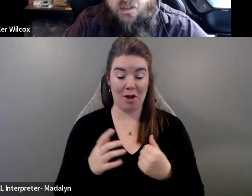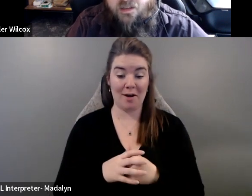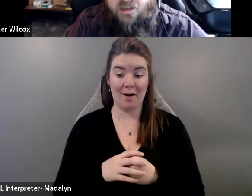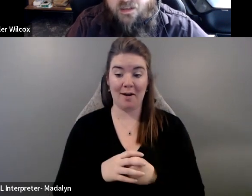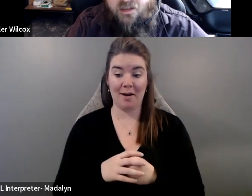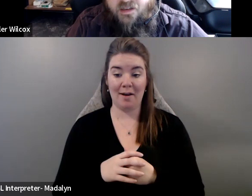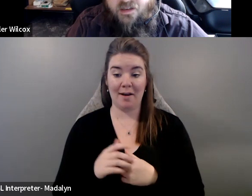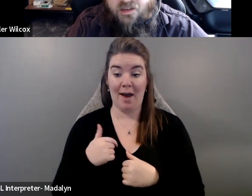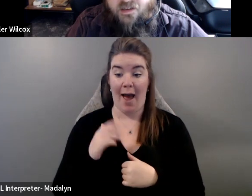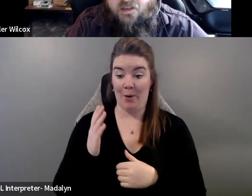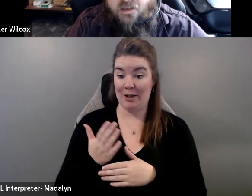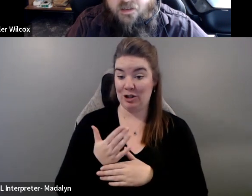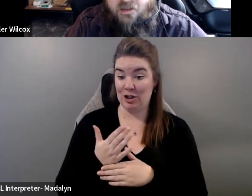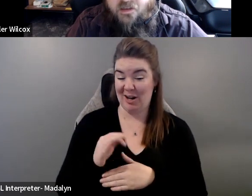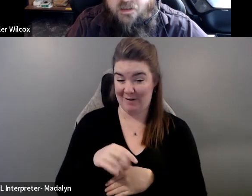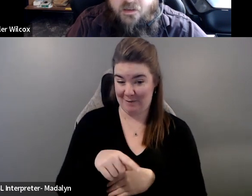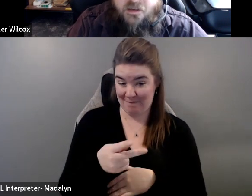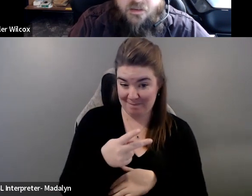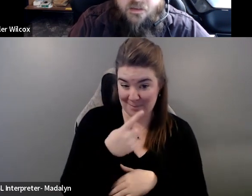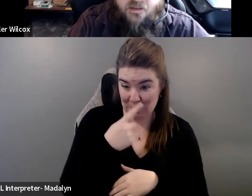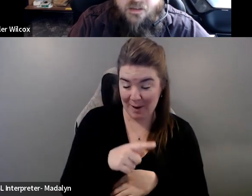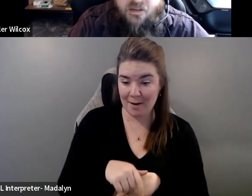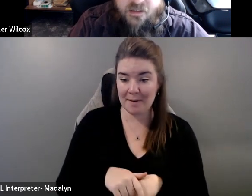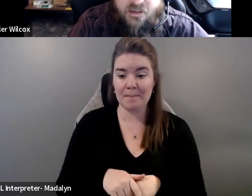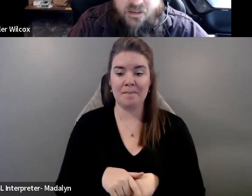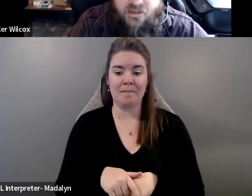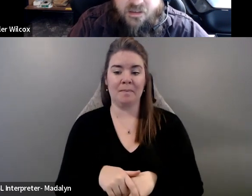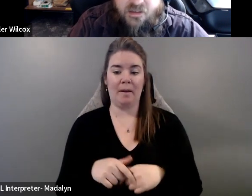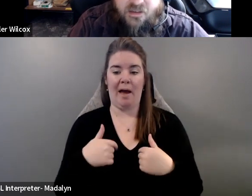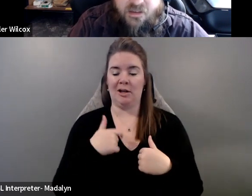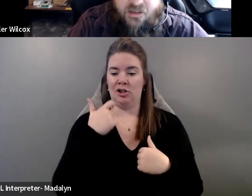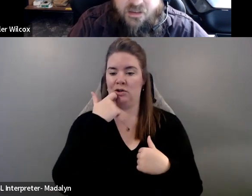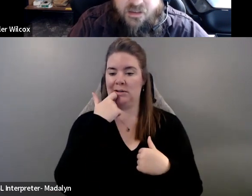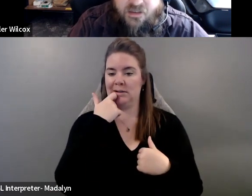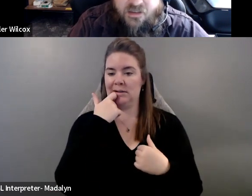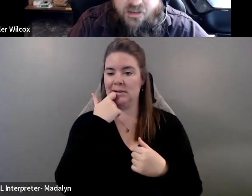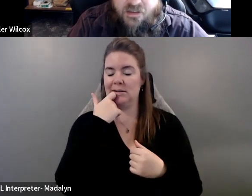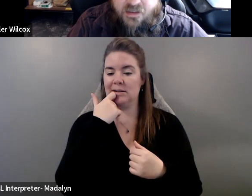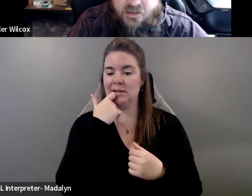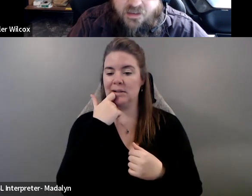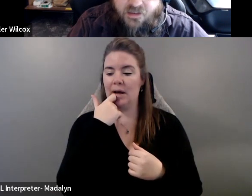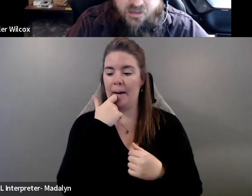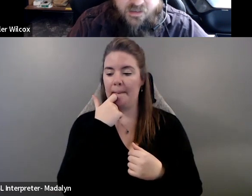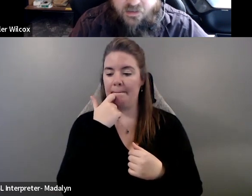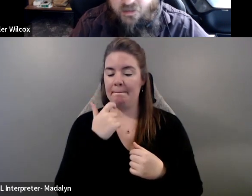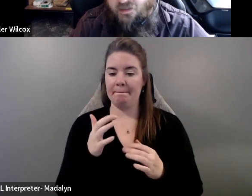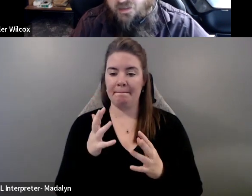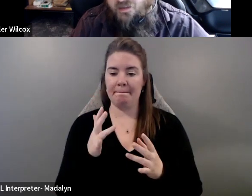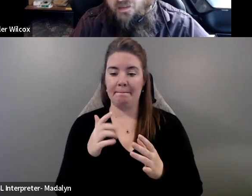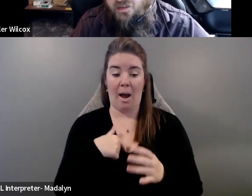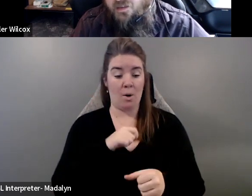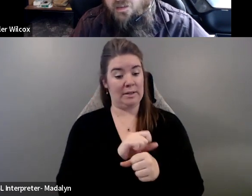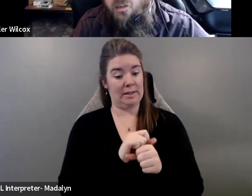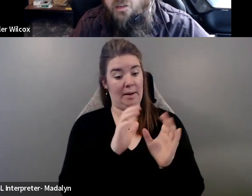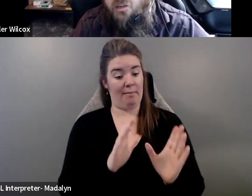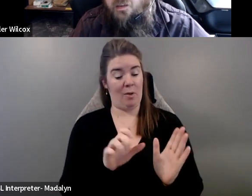I'll just share if it's okay real quick. I just went from being an employee of a